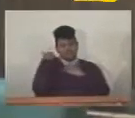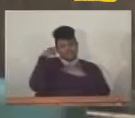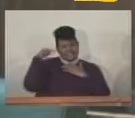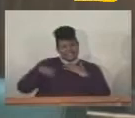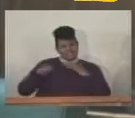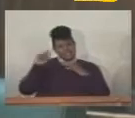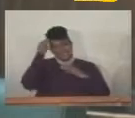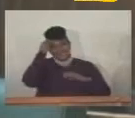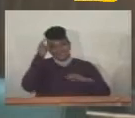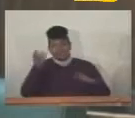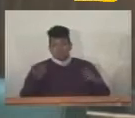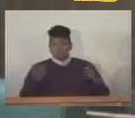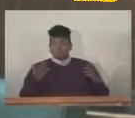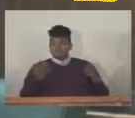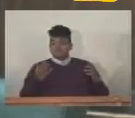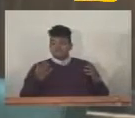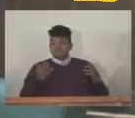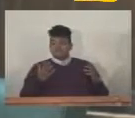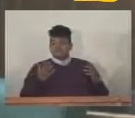government,